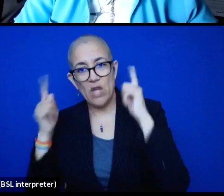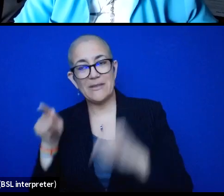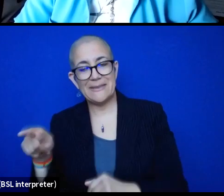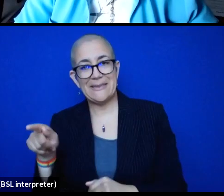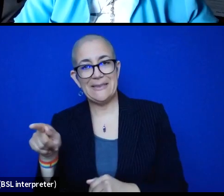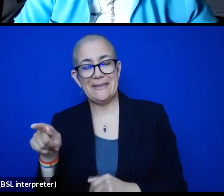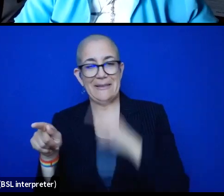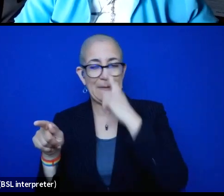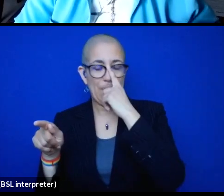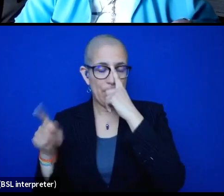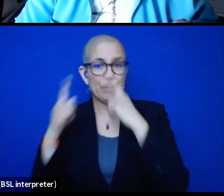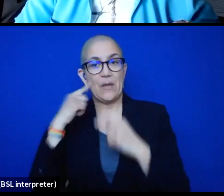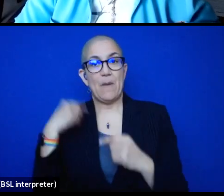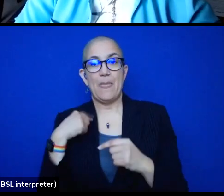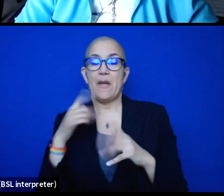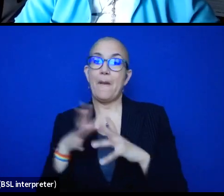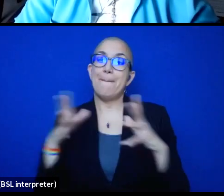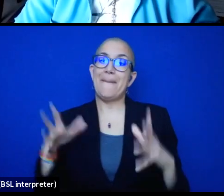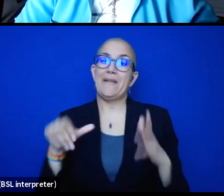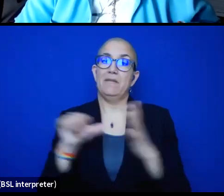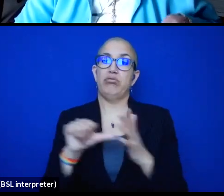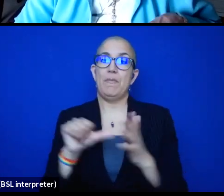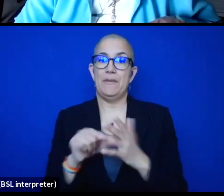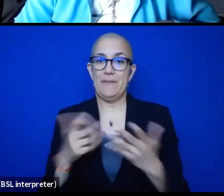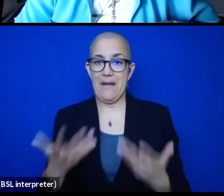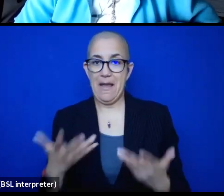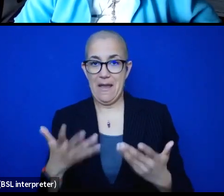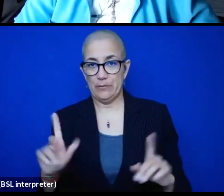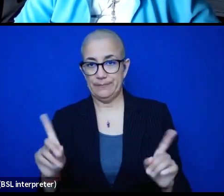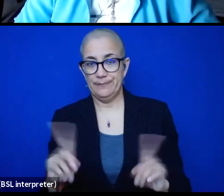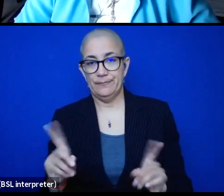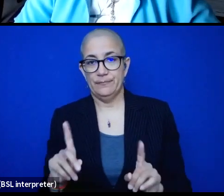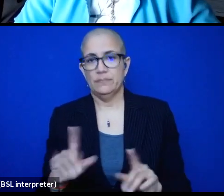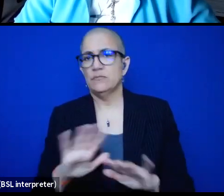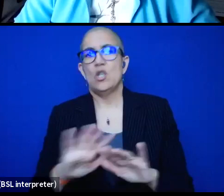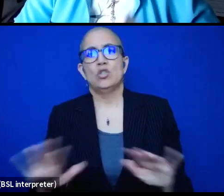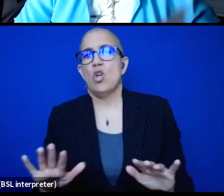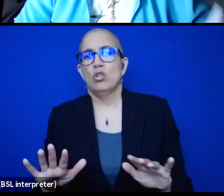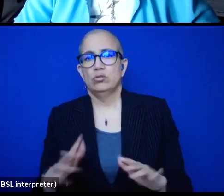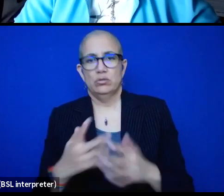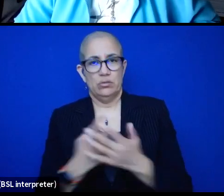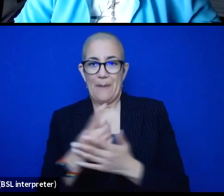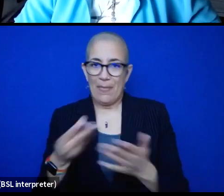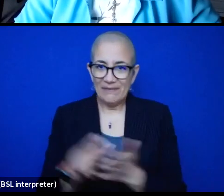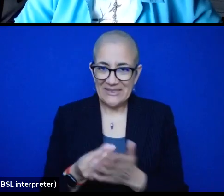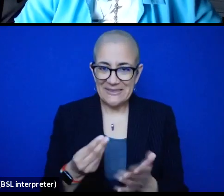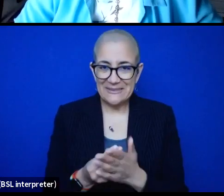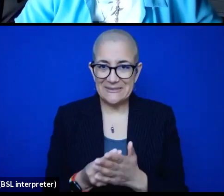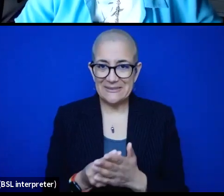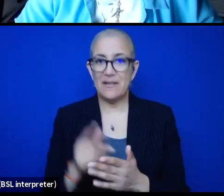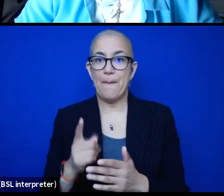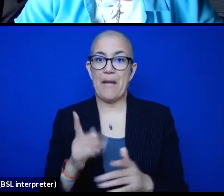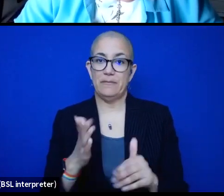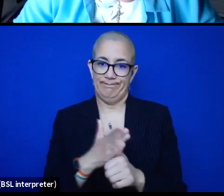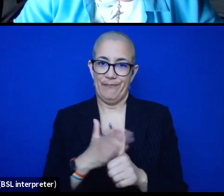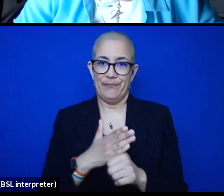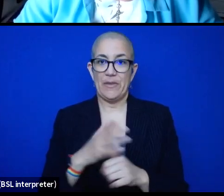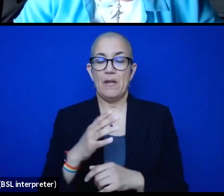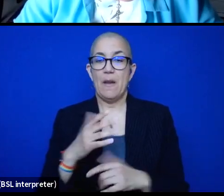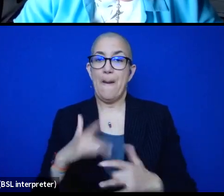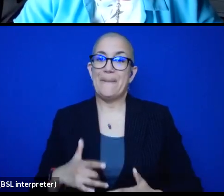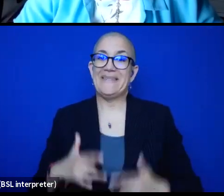do think that the biggest problem we've got right now is not about necessarily the fees, but firstly, the perception of the fees